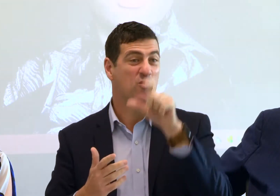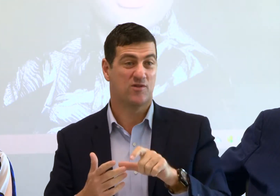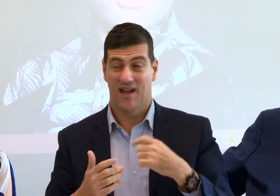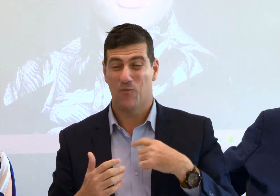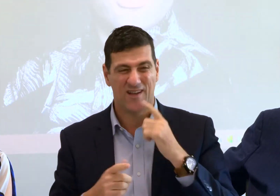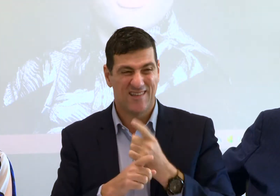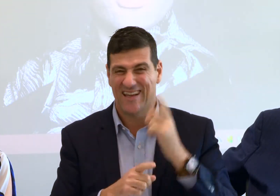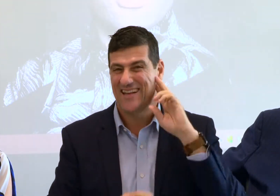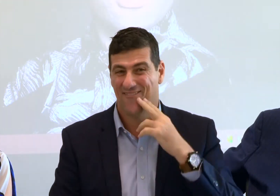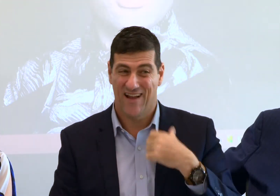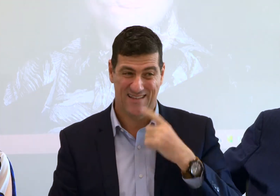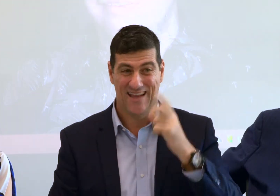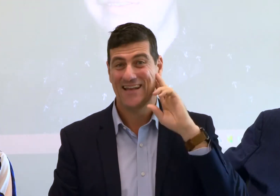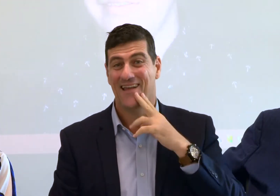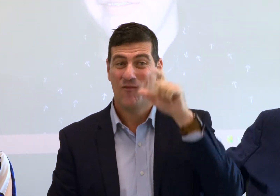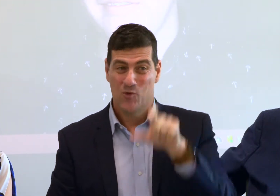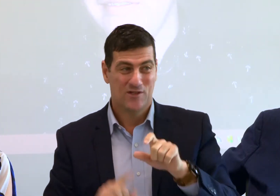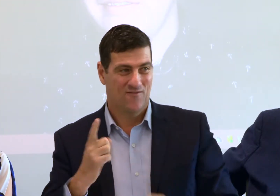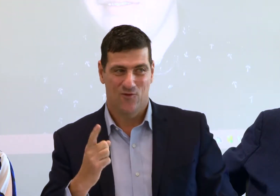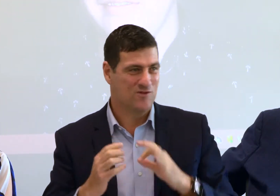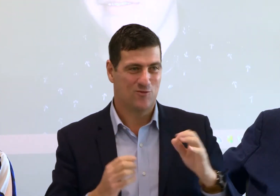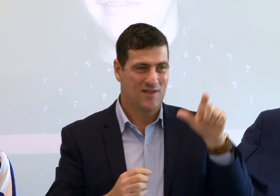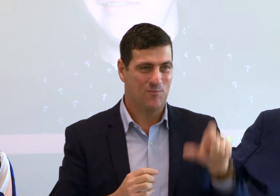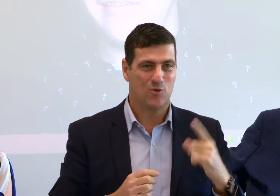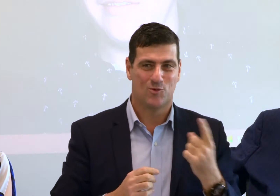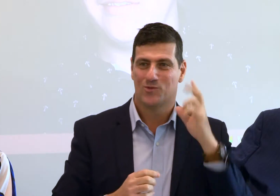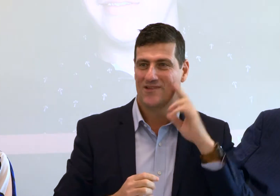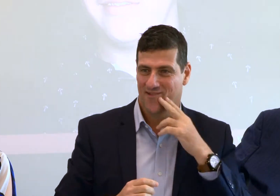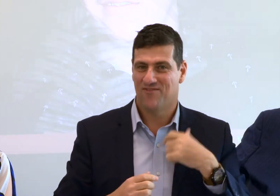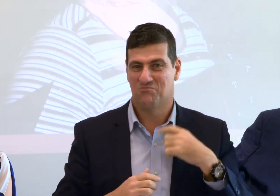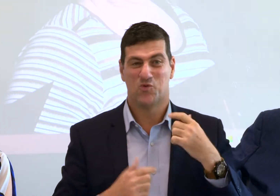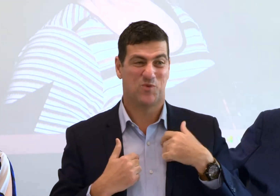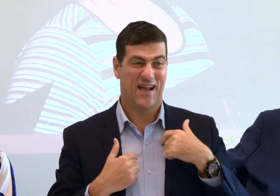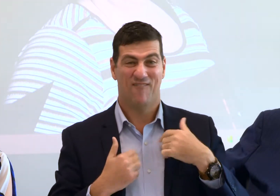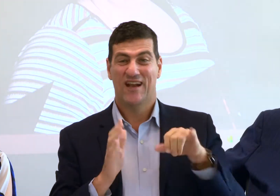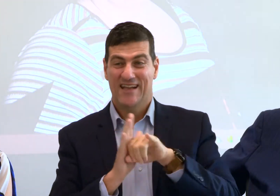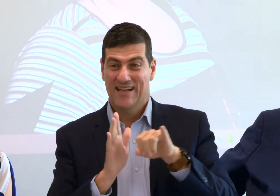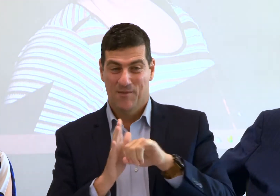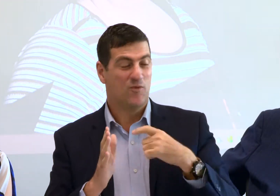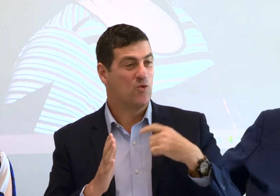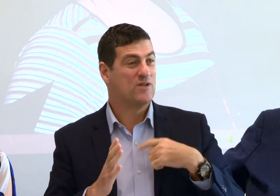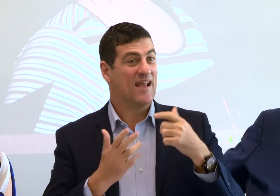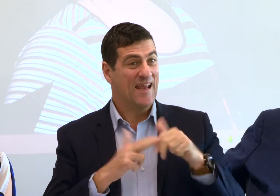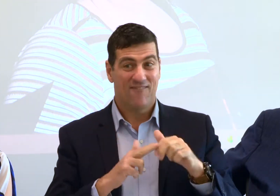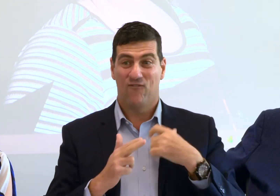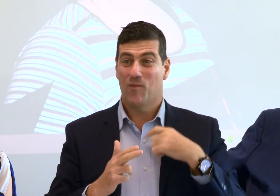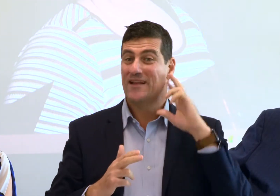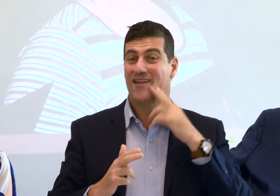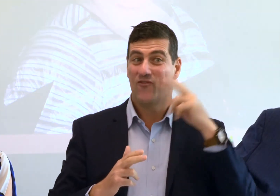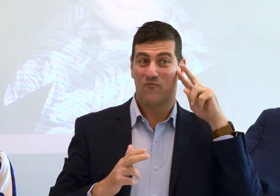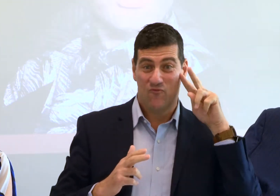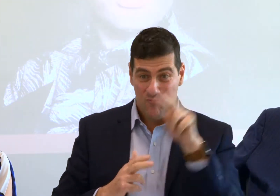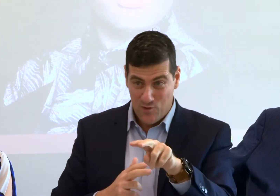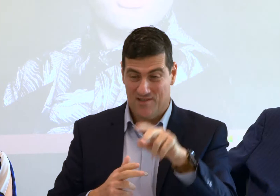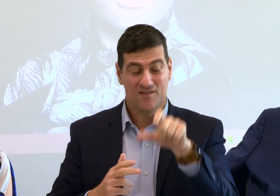not valuing the deaf person. And when I say deaf, I am saying deaf. I'm a deaf person first. I'm not a person who is deaf. That